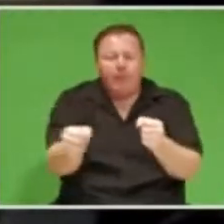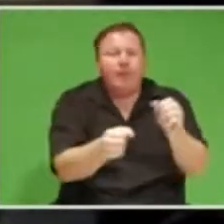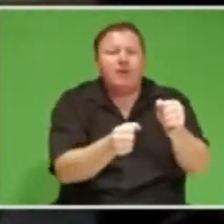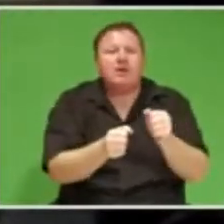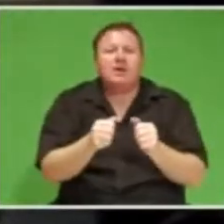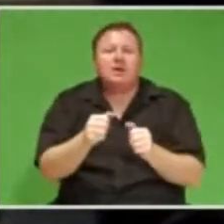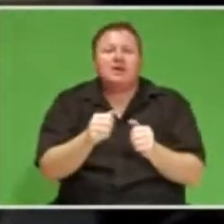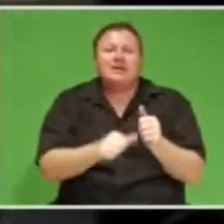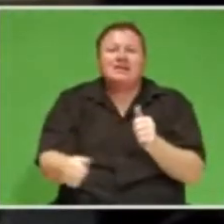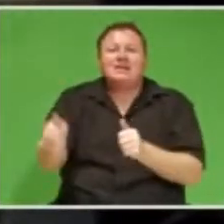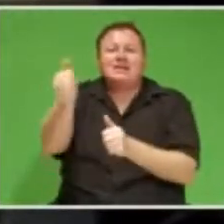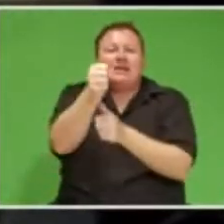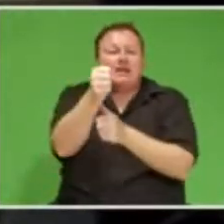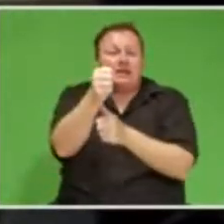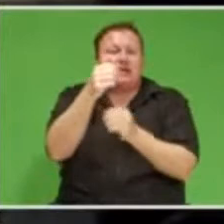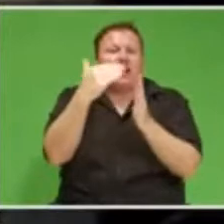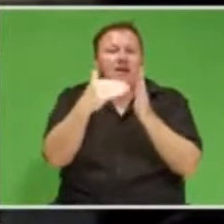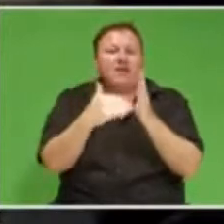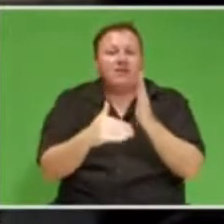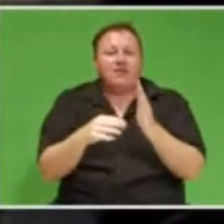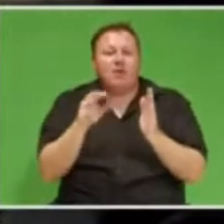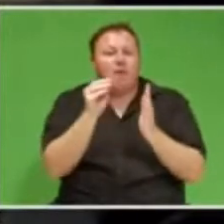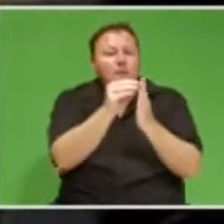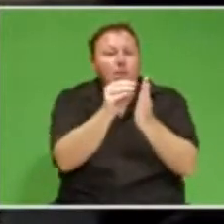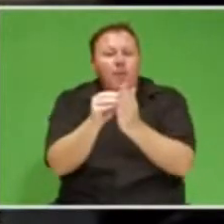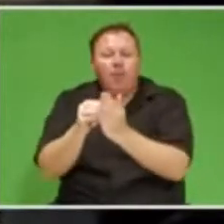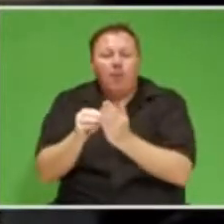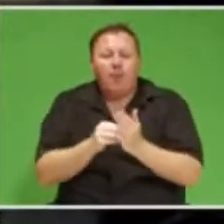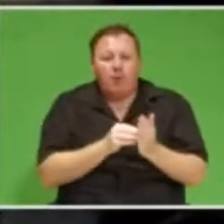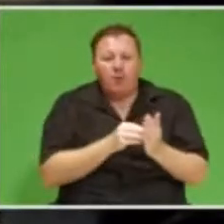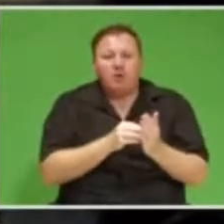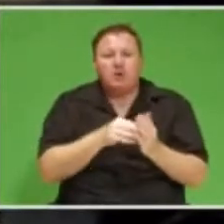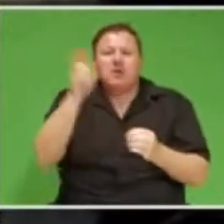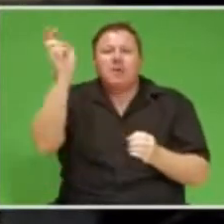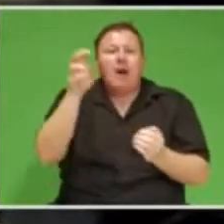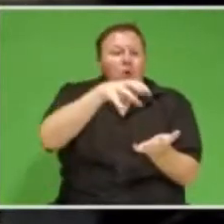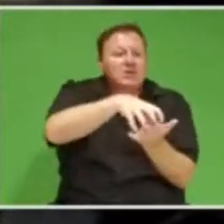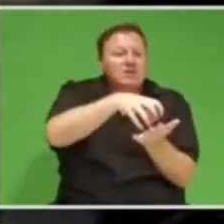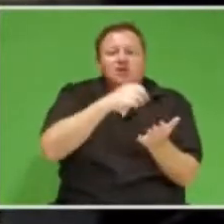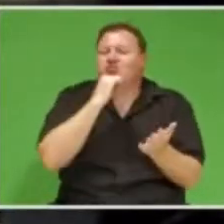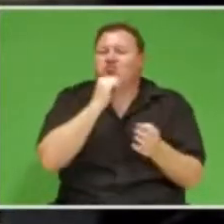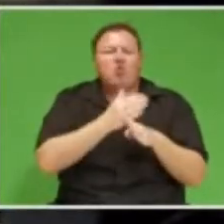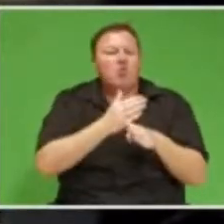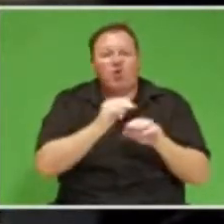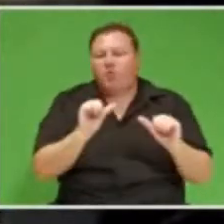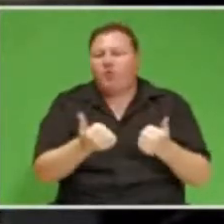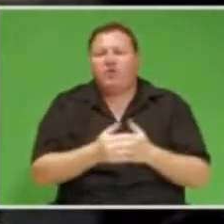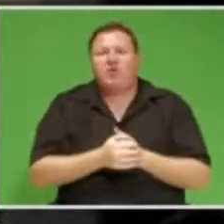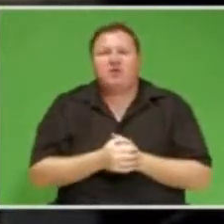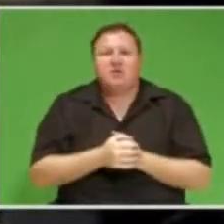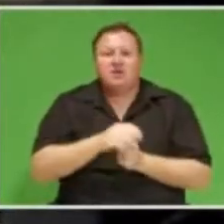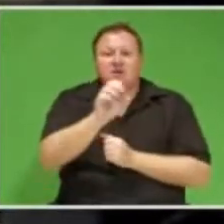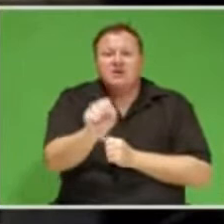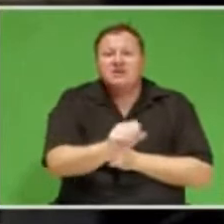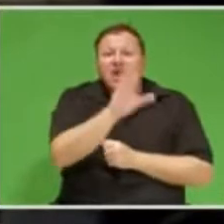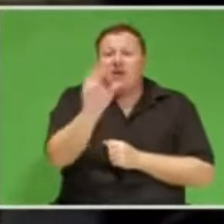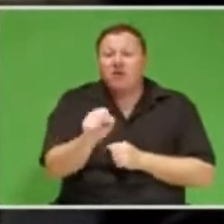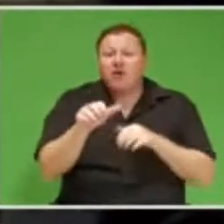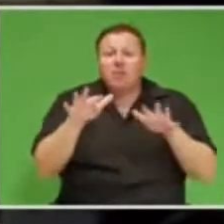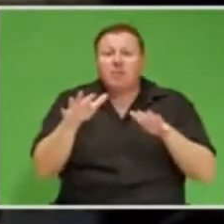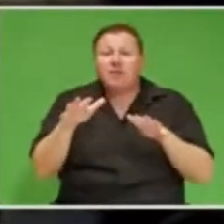be deployed at underperforming power stations. And this is where South Africans have come to the fore,